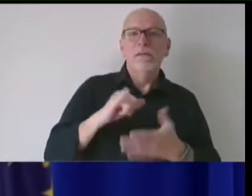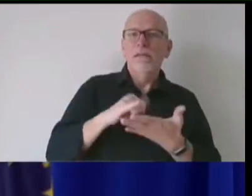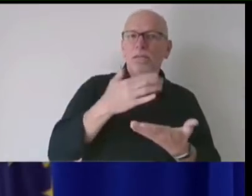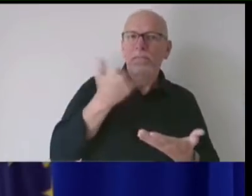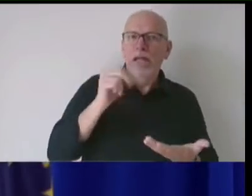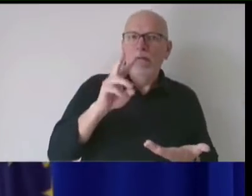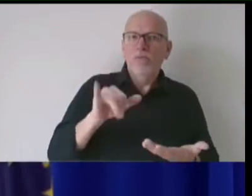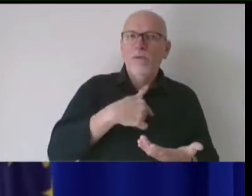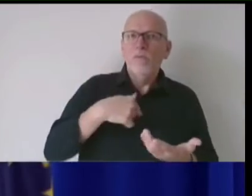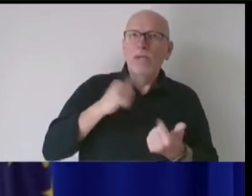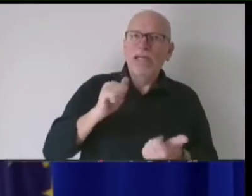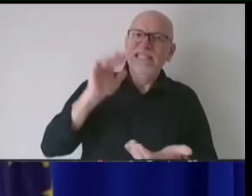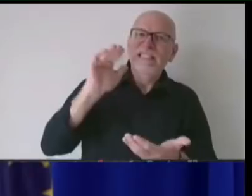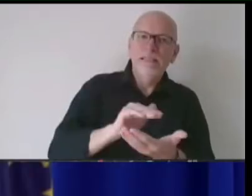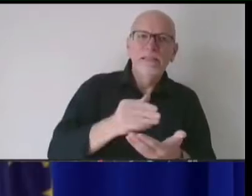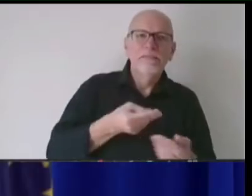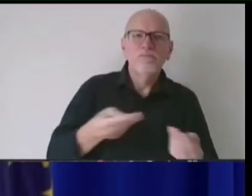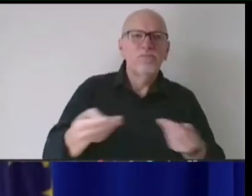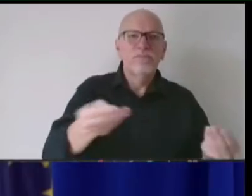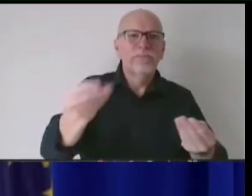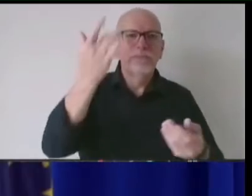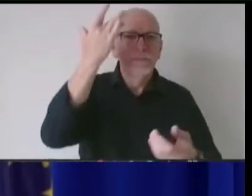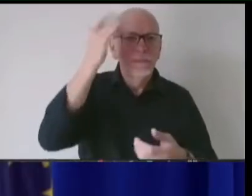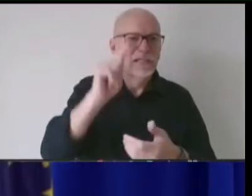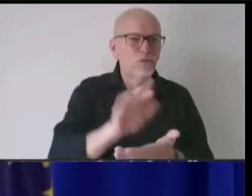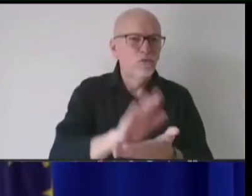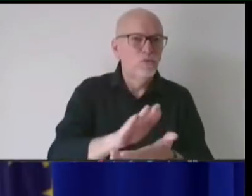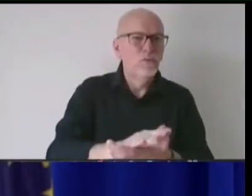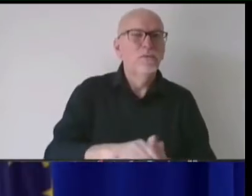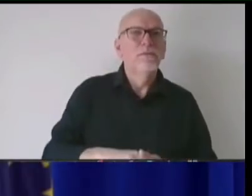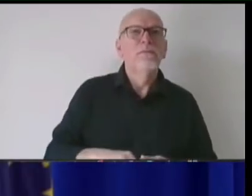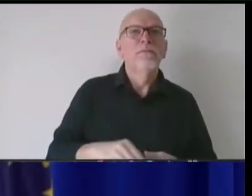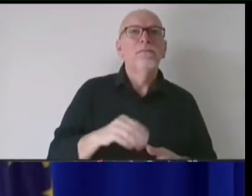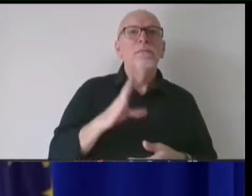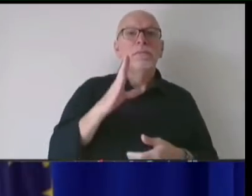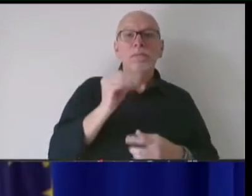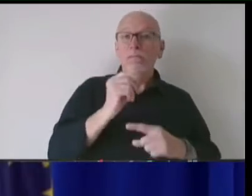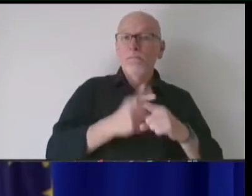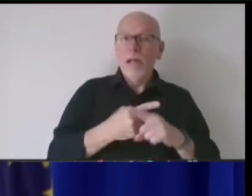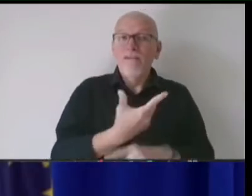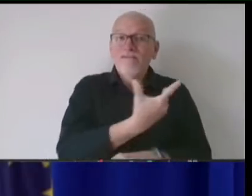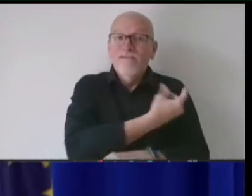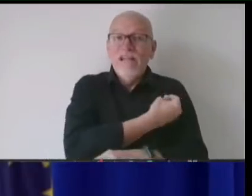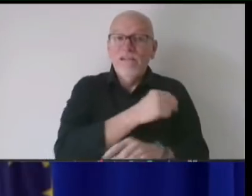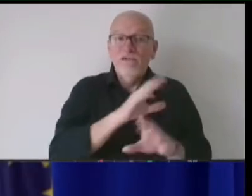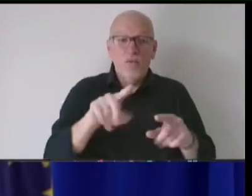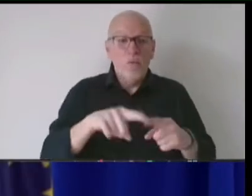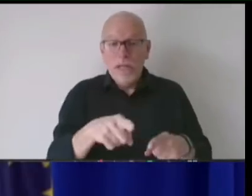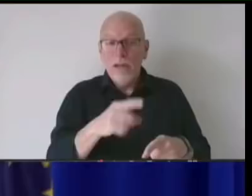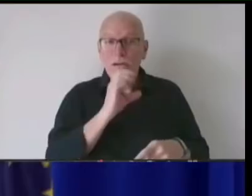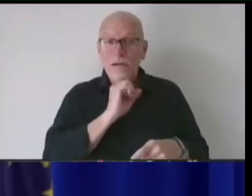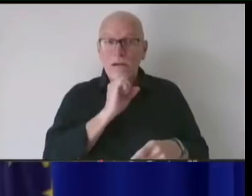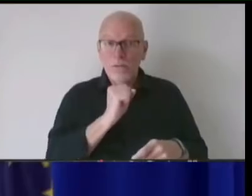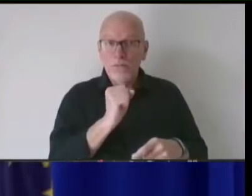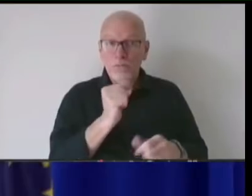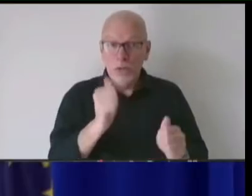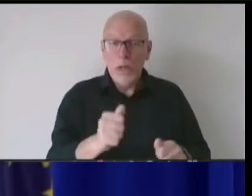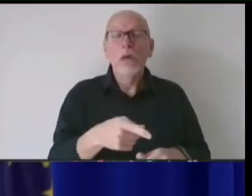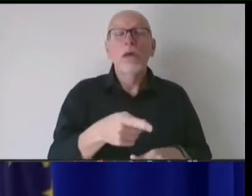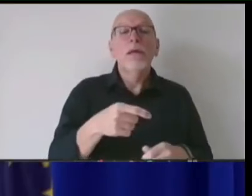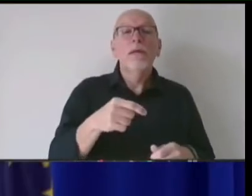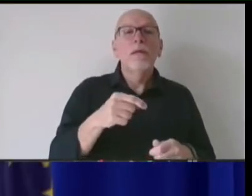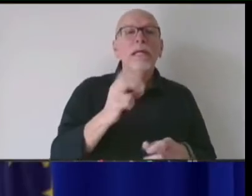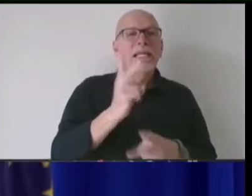would decrease transmission in schools and be able to, along with vaccinating those children when they're eligible, keep schools open